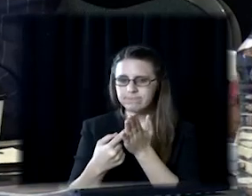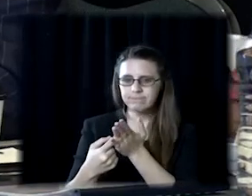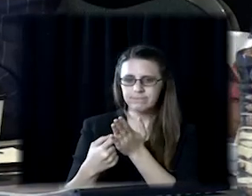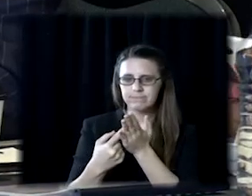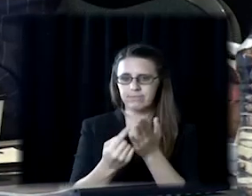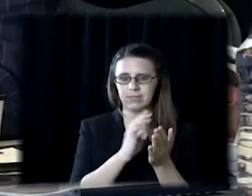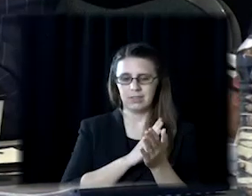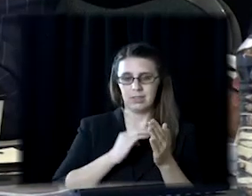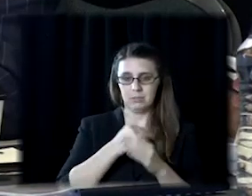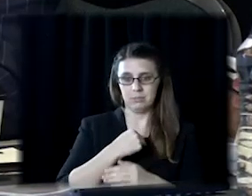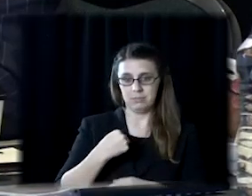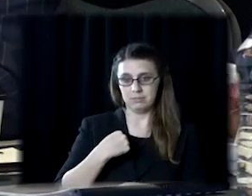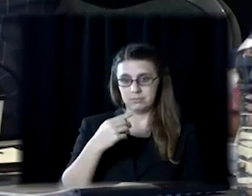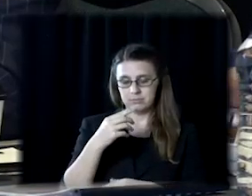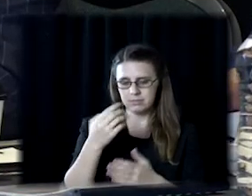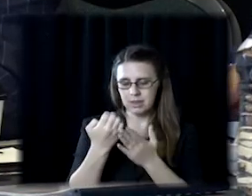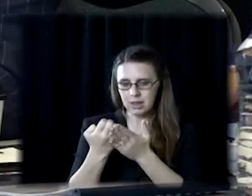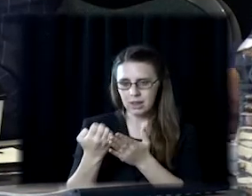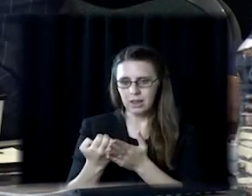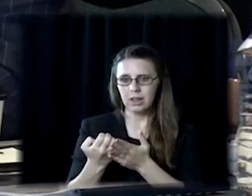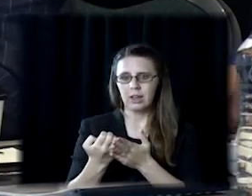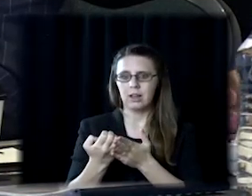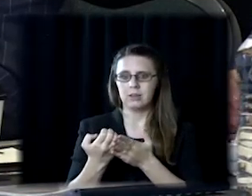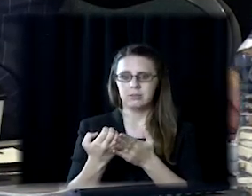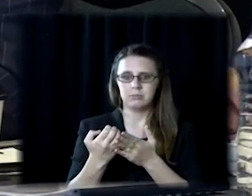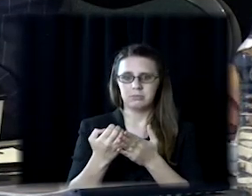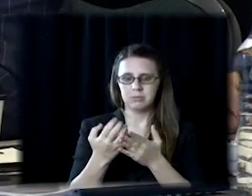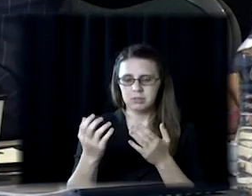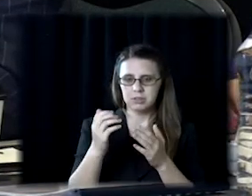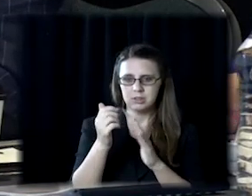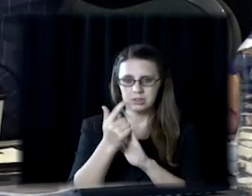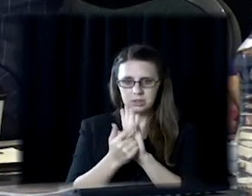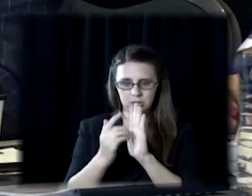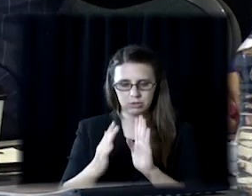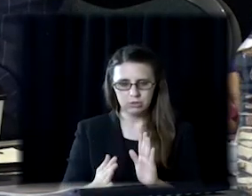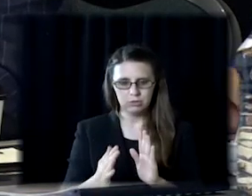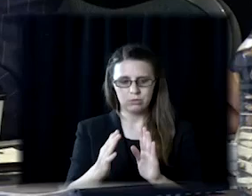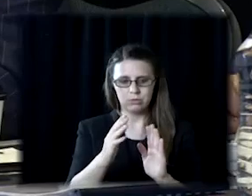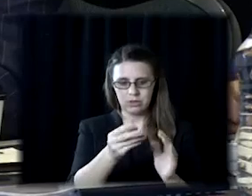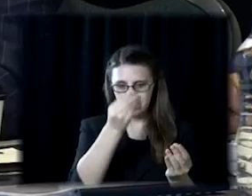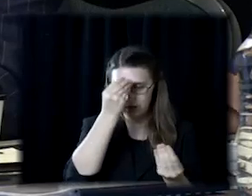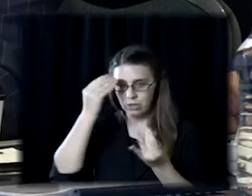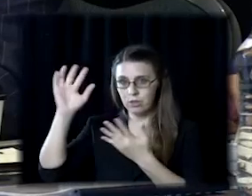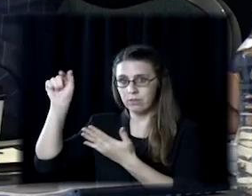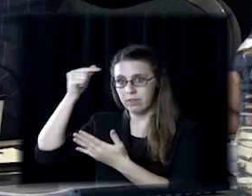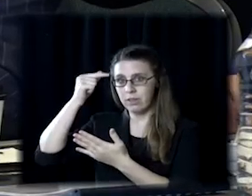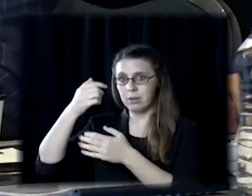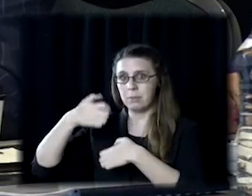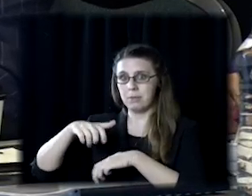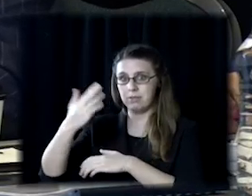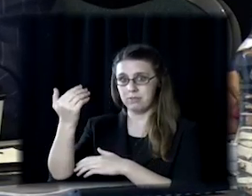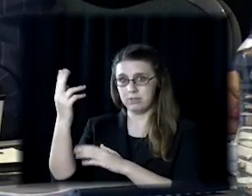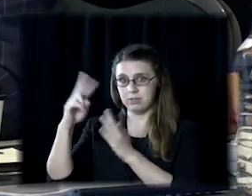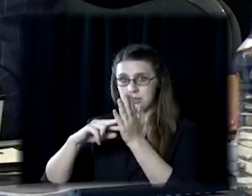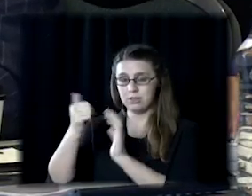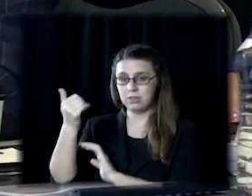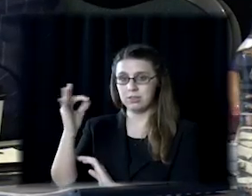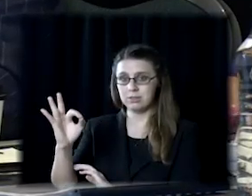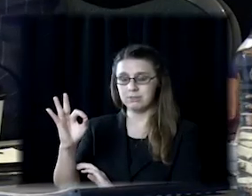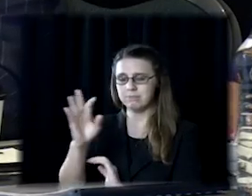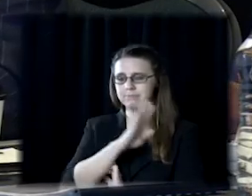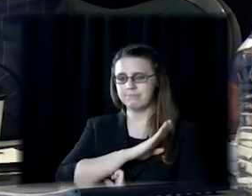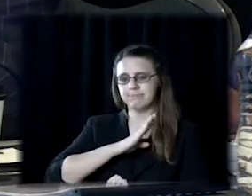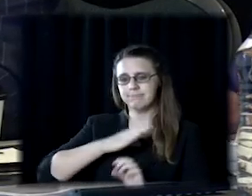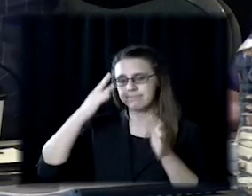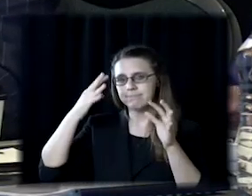Board's members, economists, consultants, and attorneys, the Board notified the governor on March 15, 2019, that the Board had